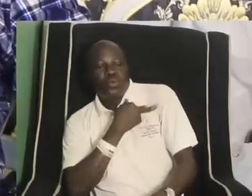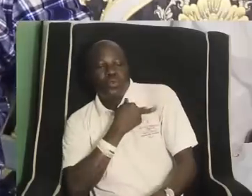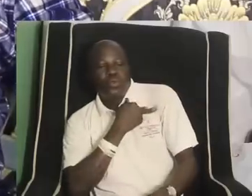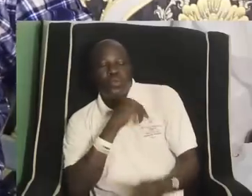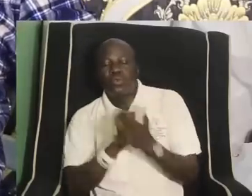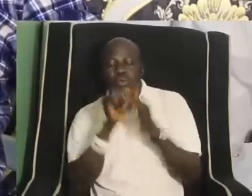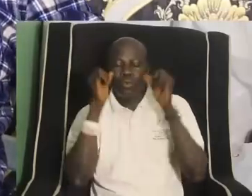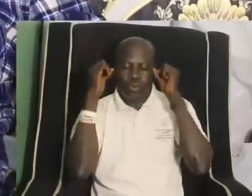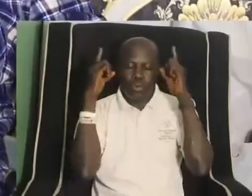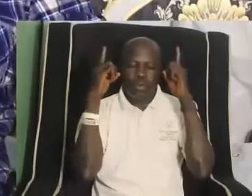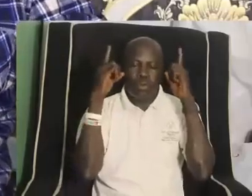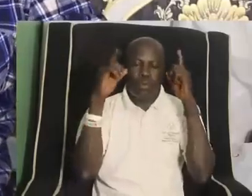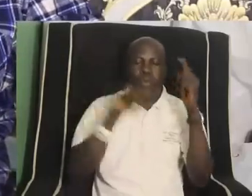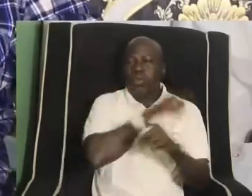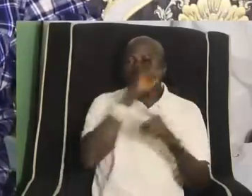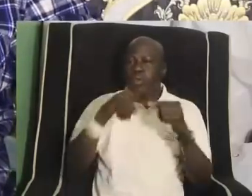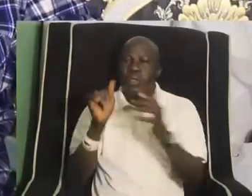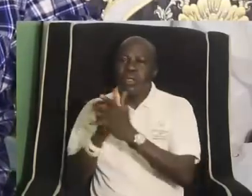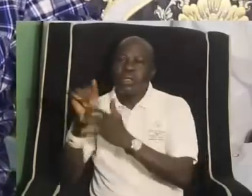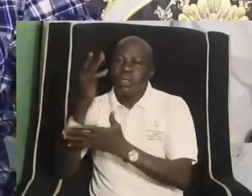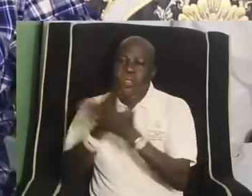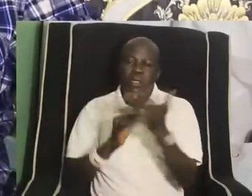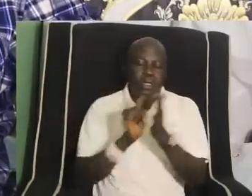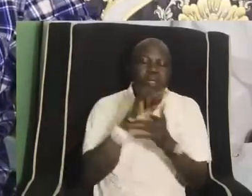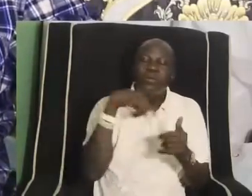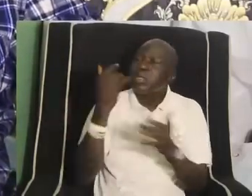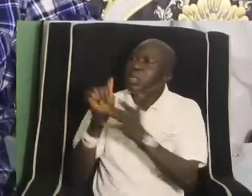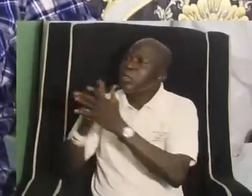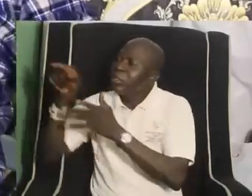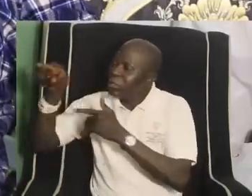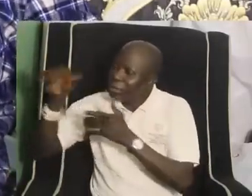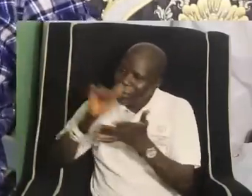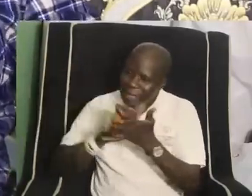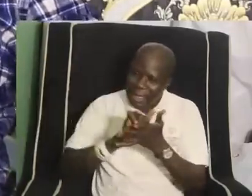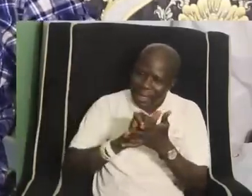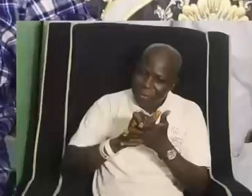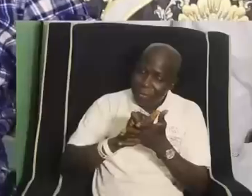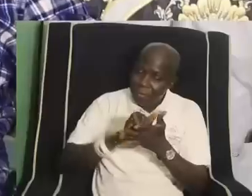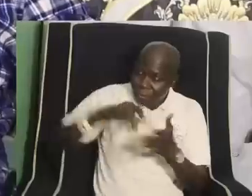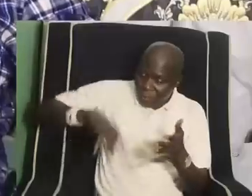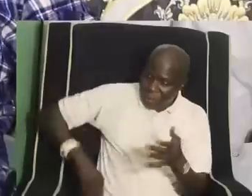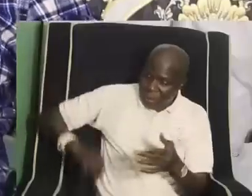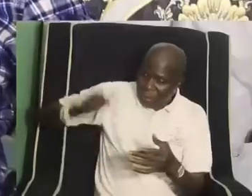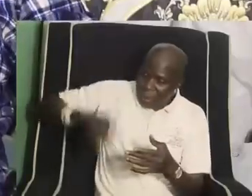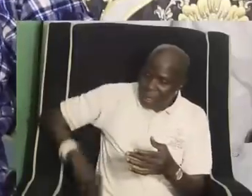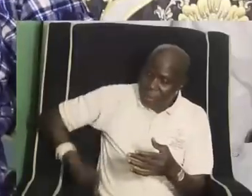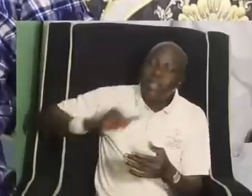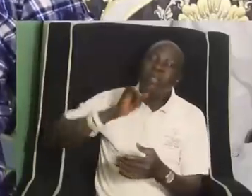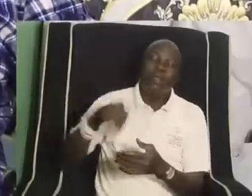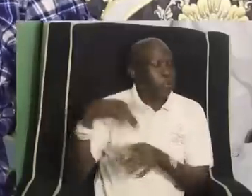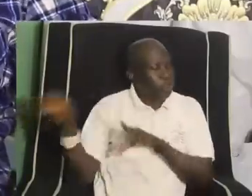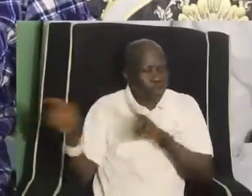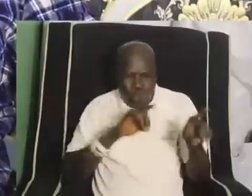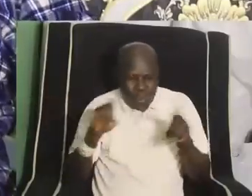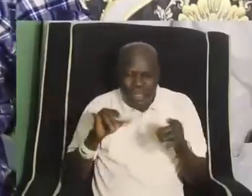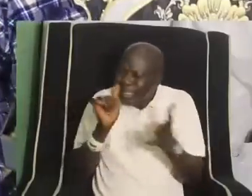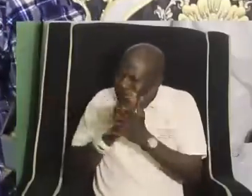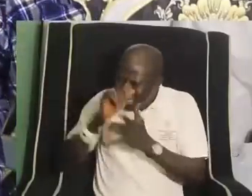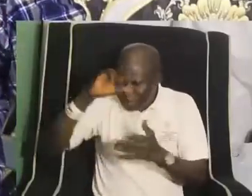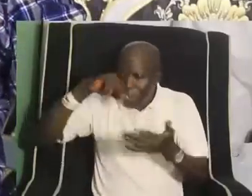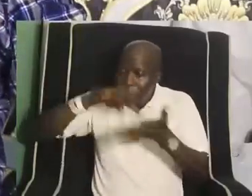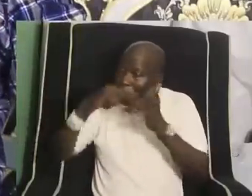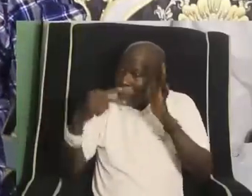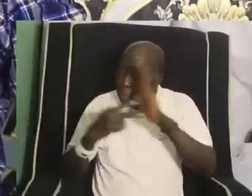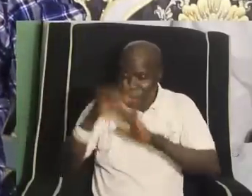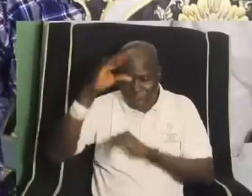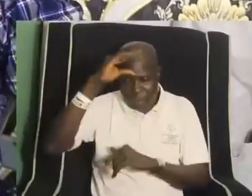wakes up. Now, unti Allah is for you. What your dream is telling you is this? Adayo kinsin kakan me. Dog